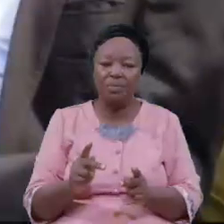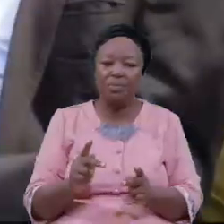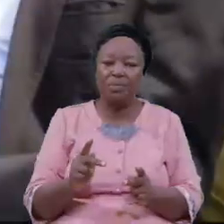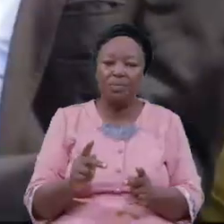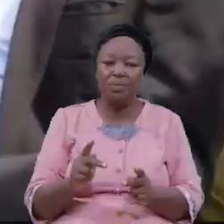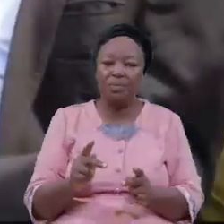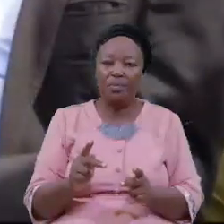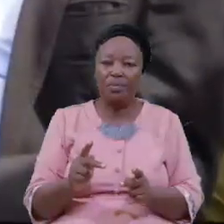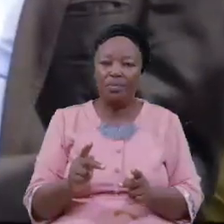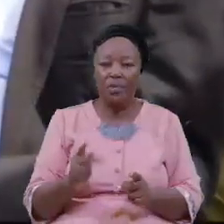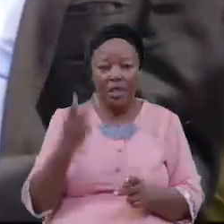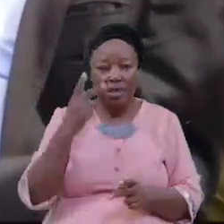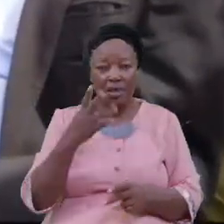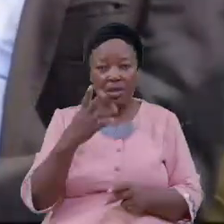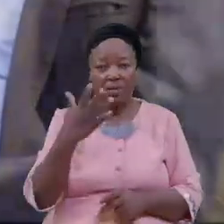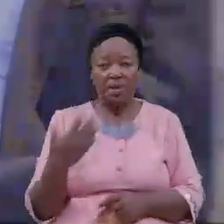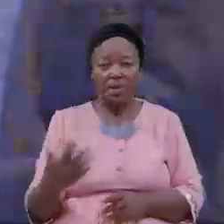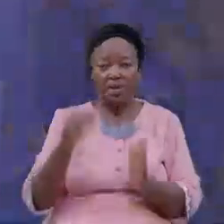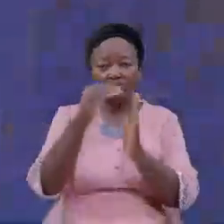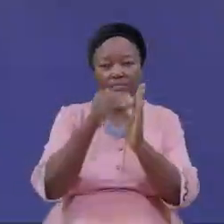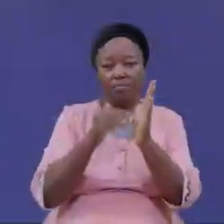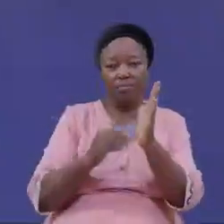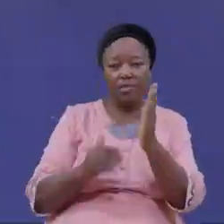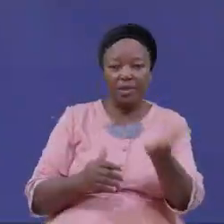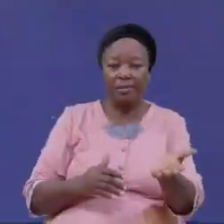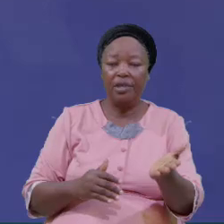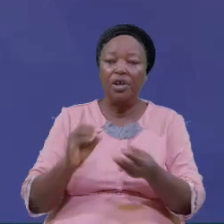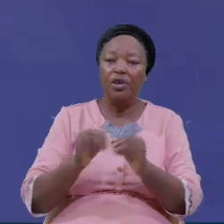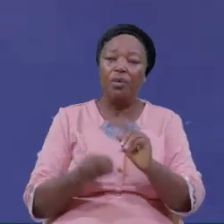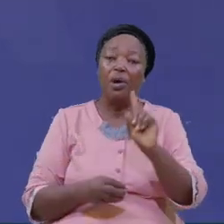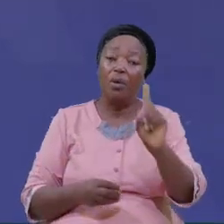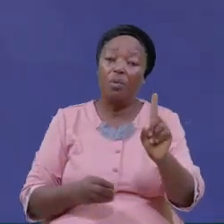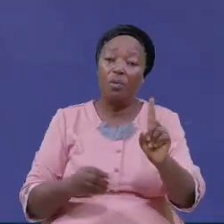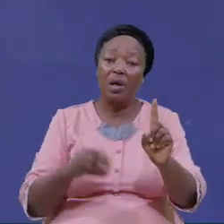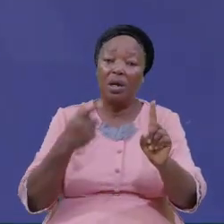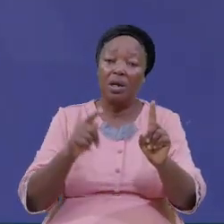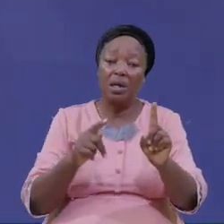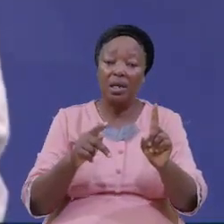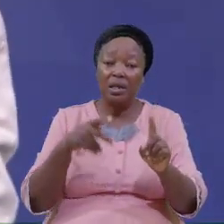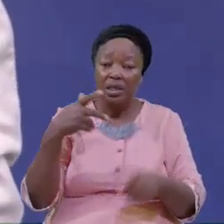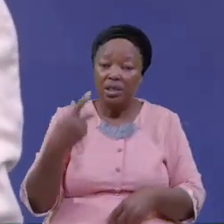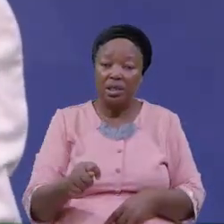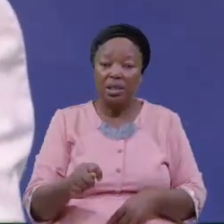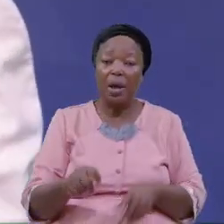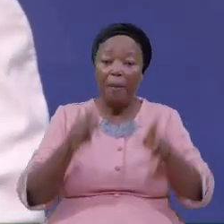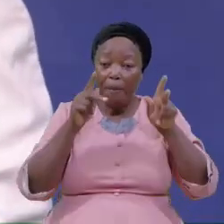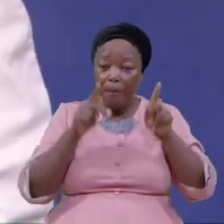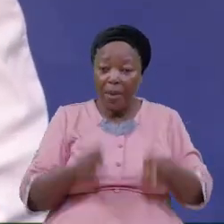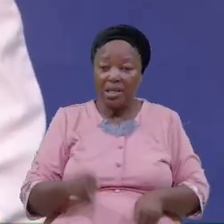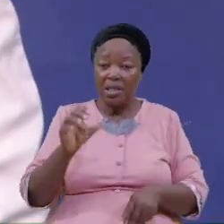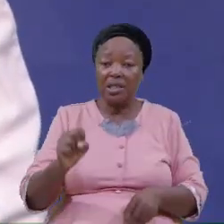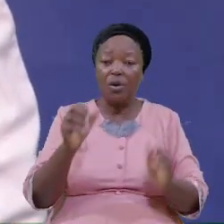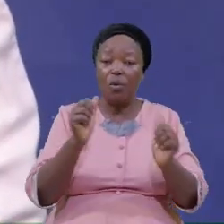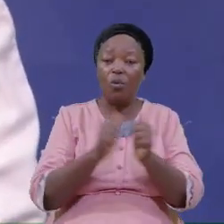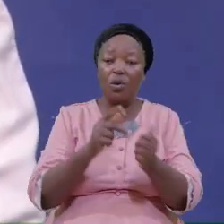Look at three things here. Number one, the persons with pure heart in the